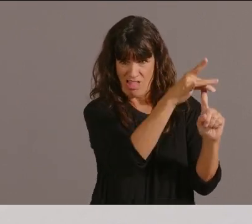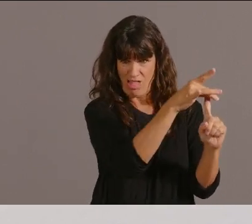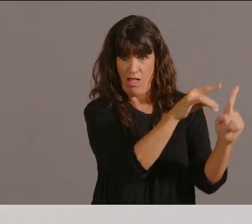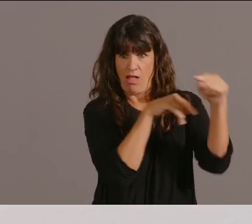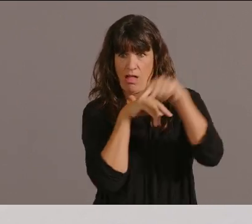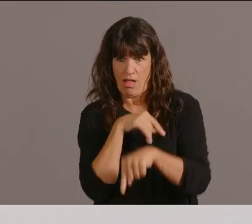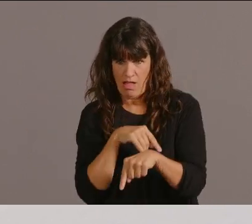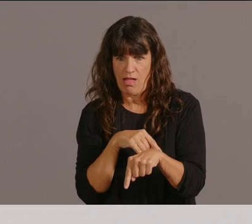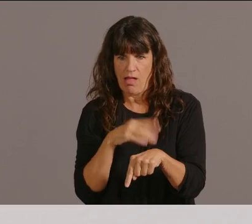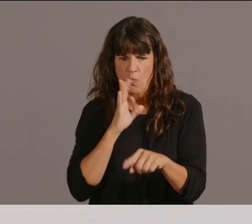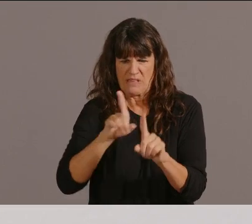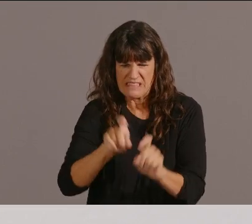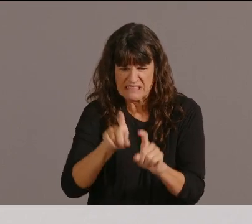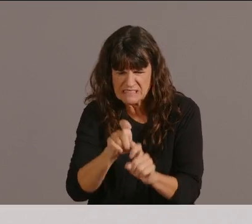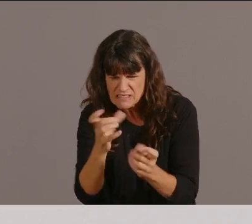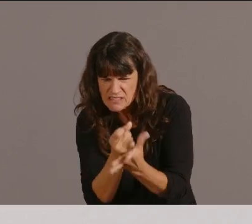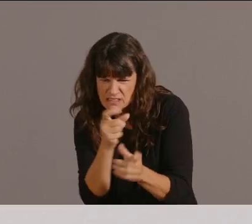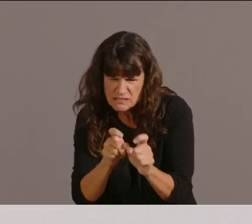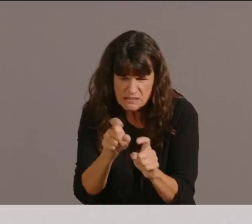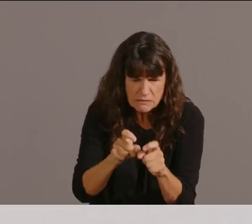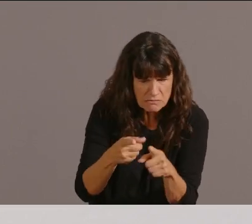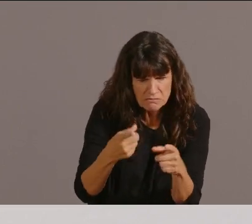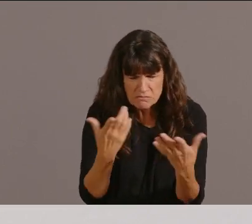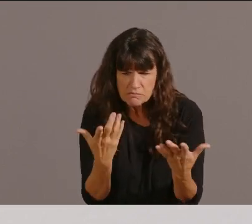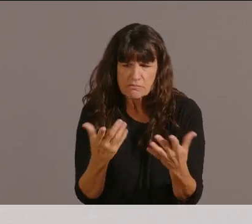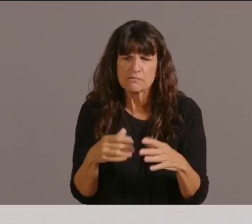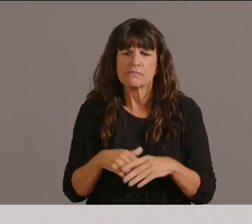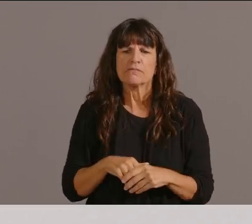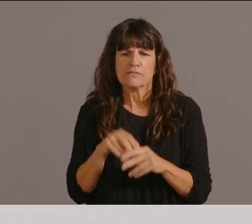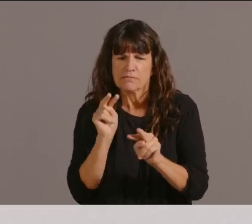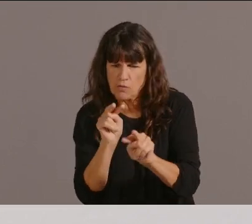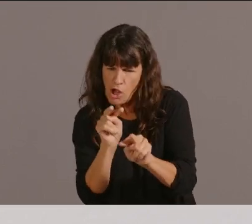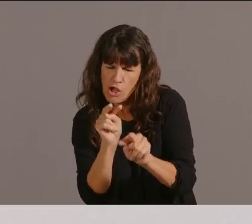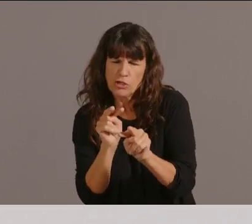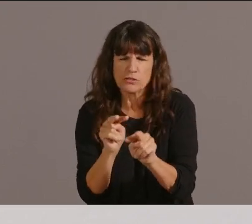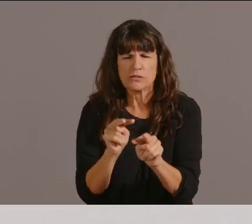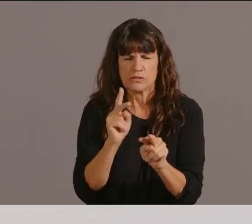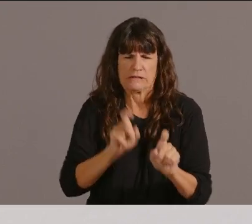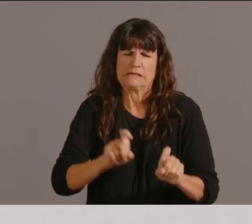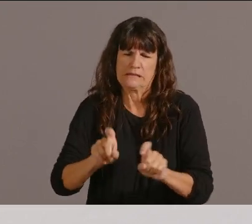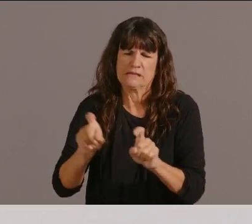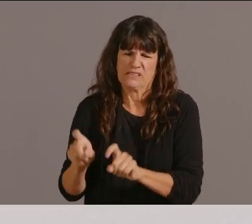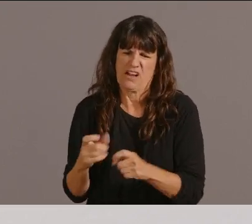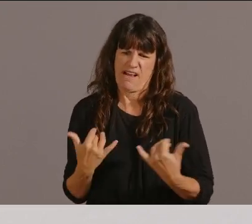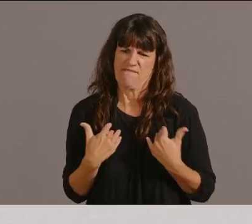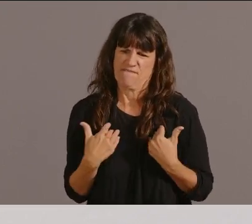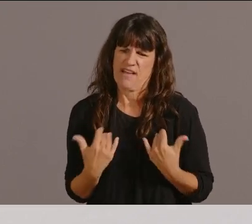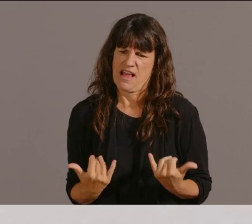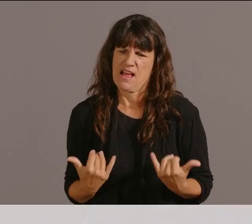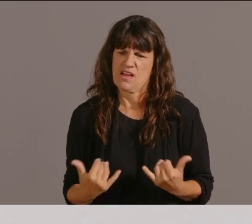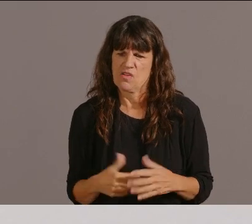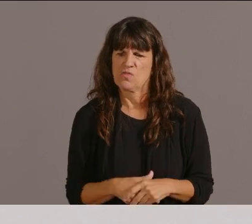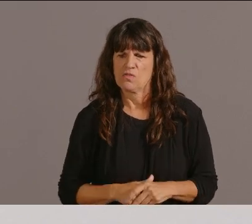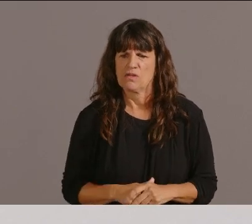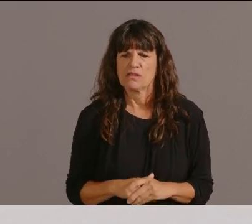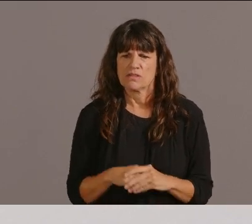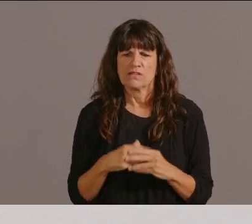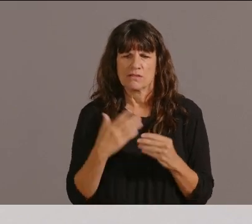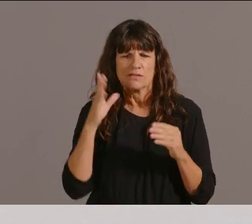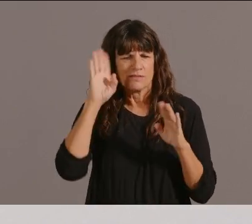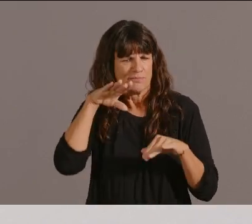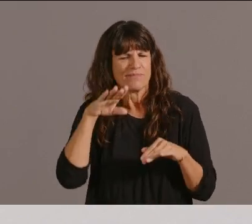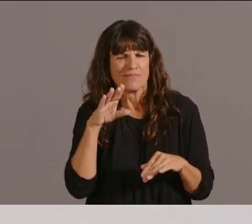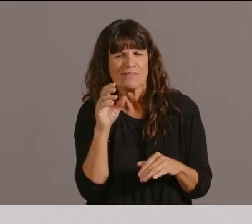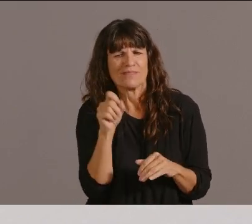monitor. It's likely more prevalent than, just the however many we've picked up here,